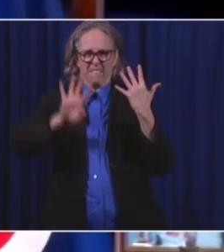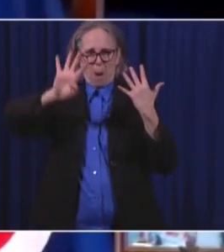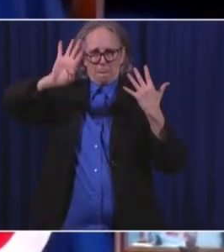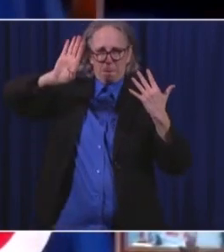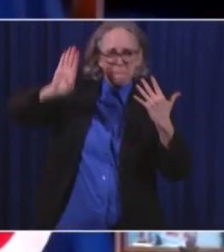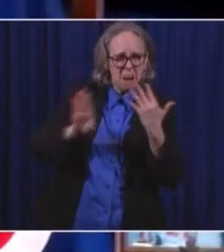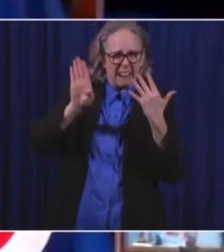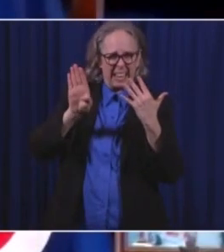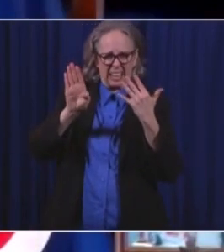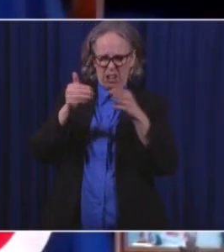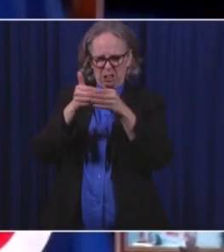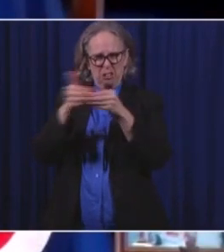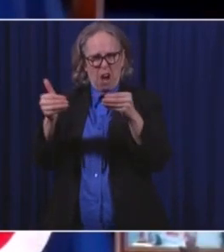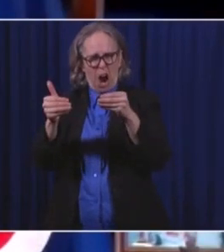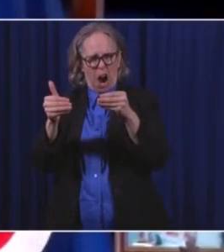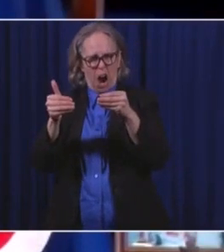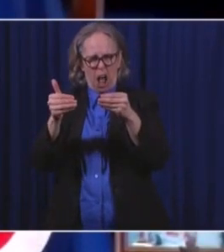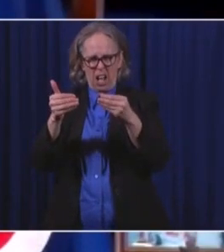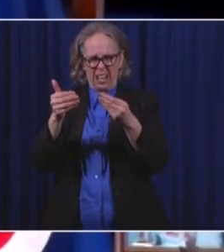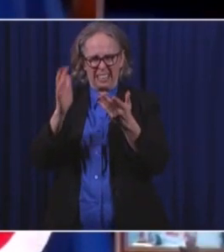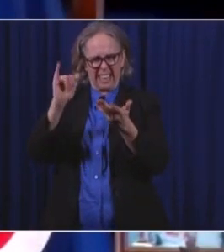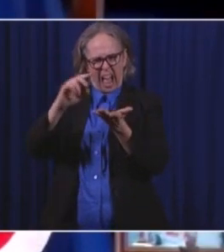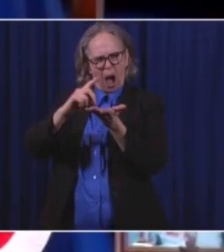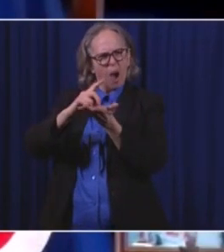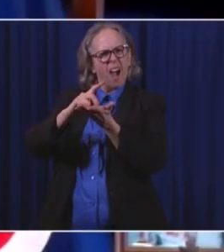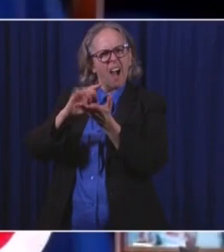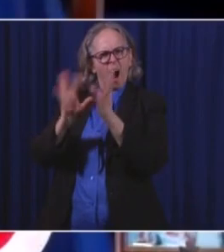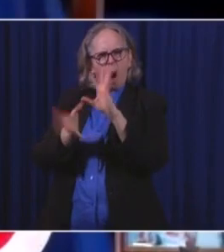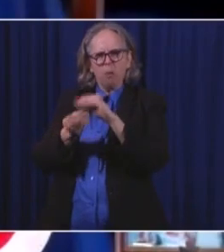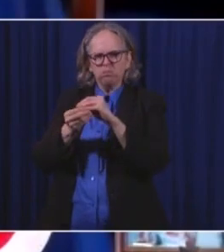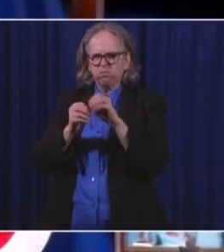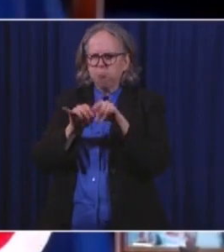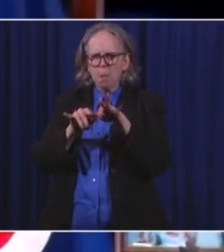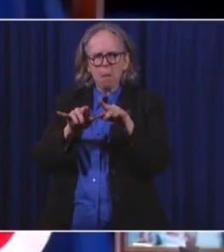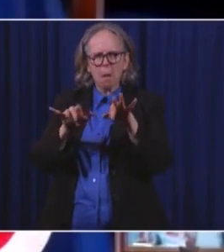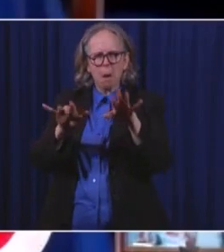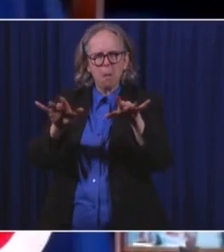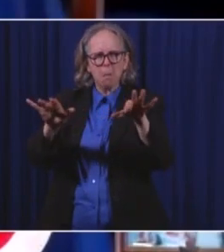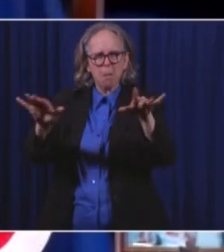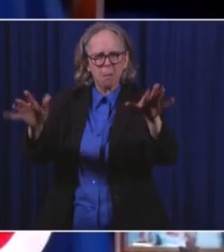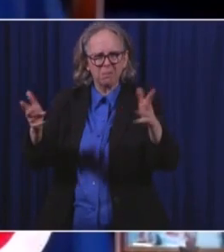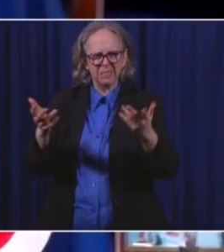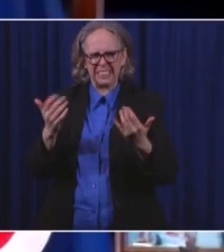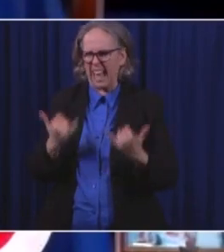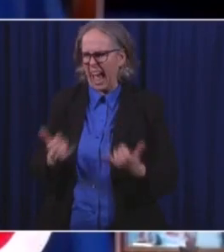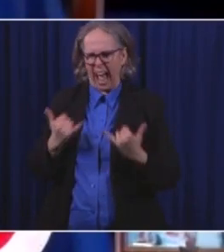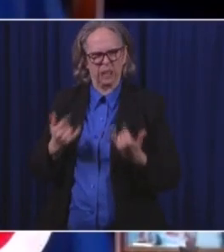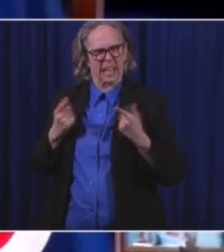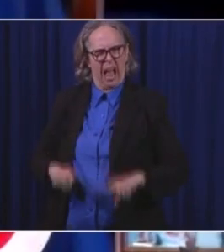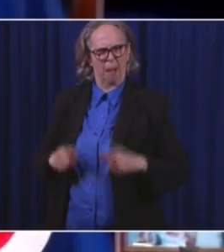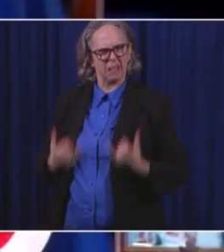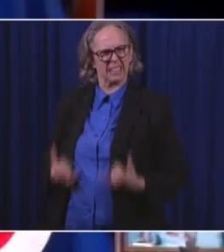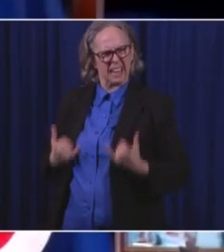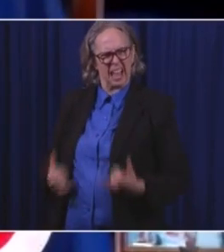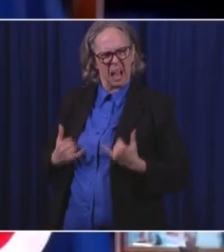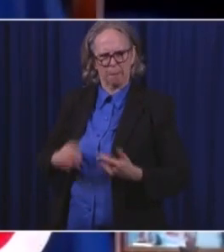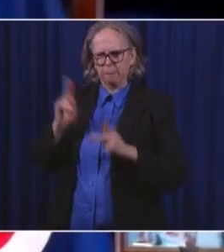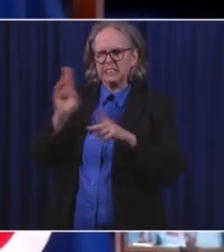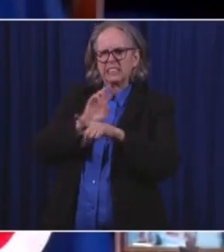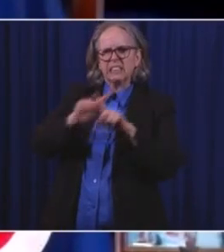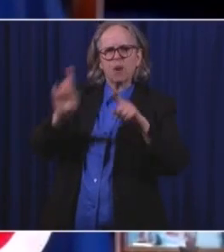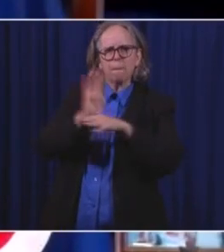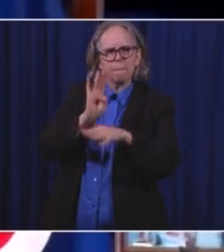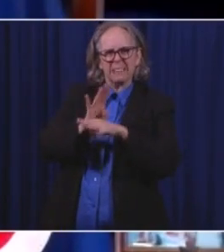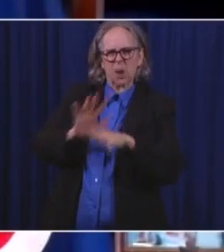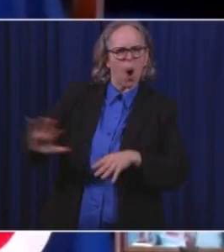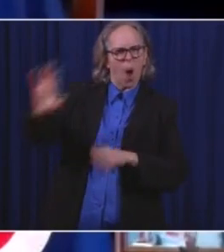are starting to land in the bank accounts and in the post office boxes of businesses across the state. That $5